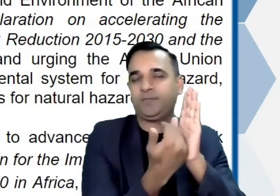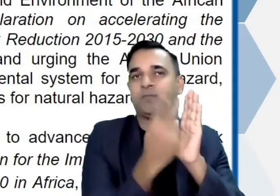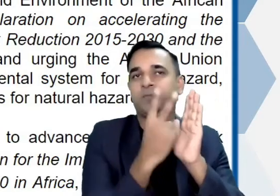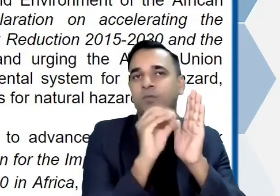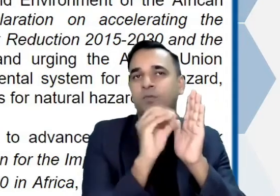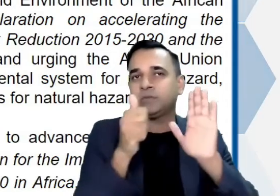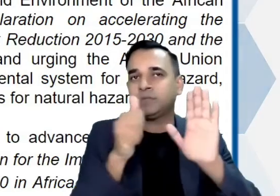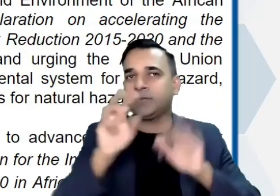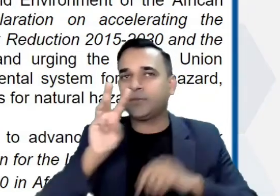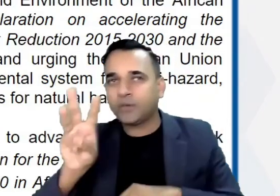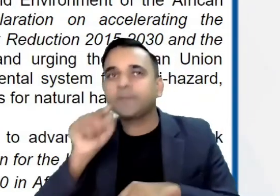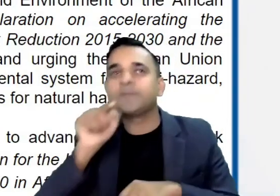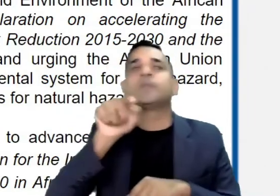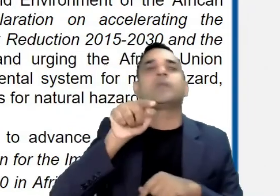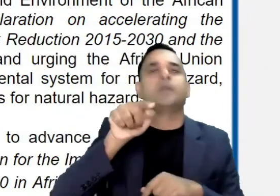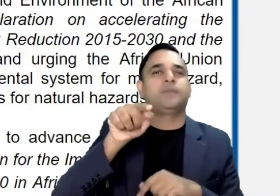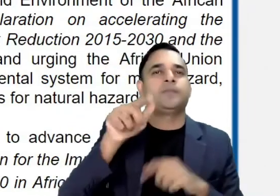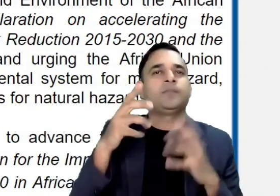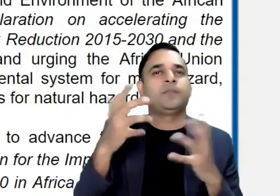on their economies and development.